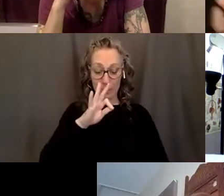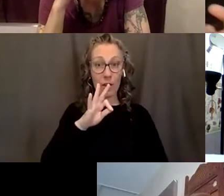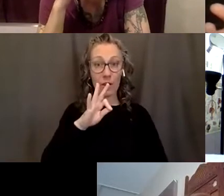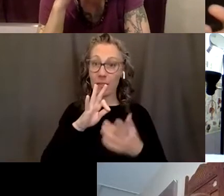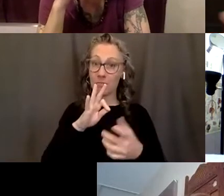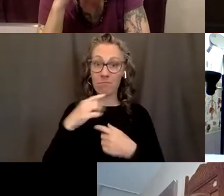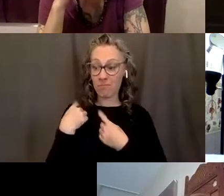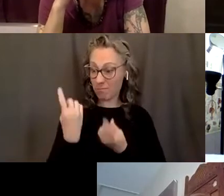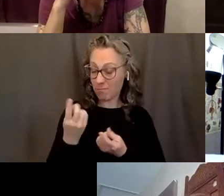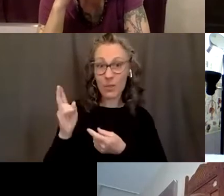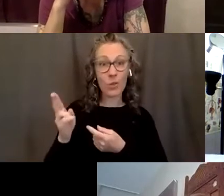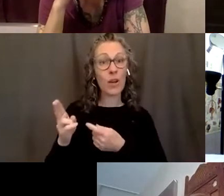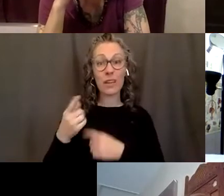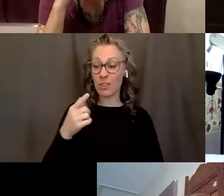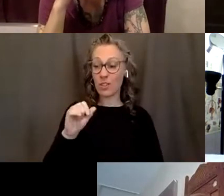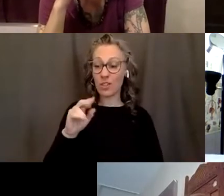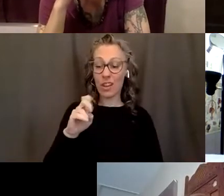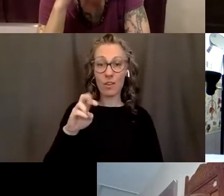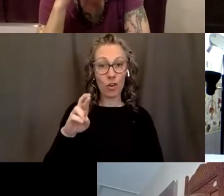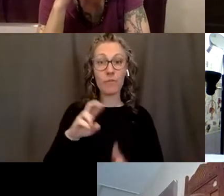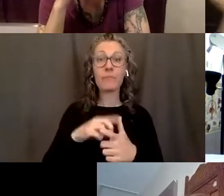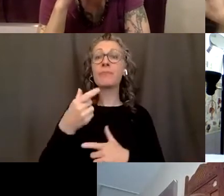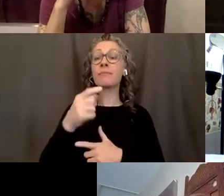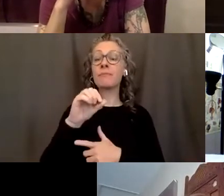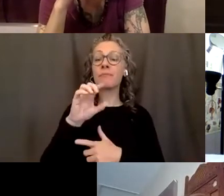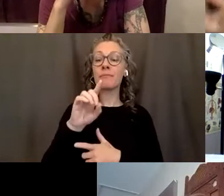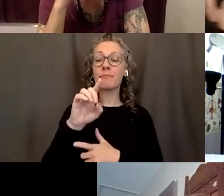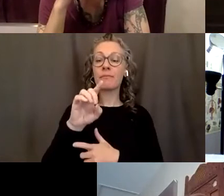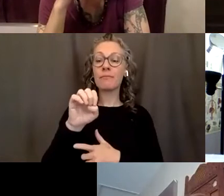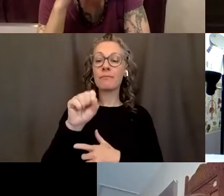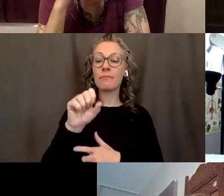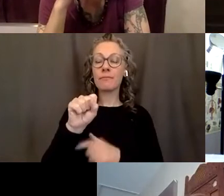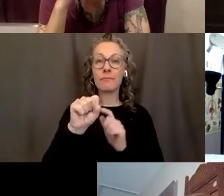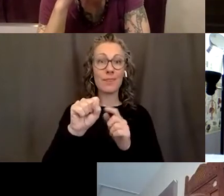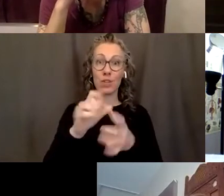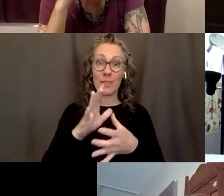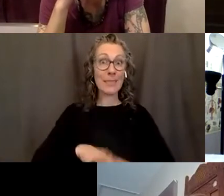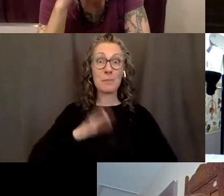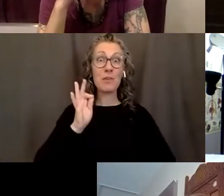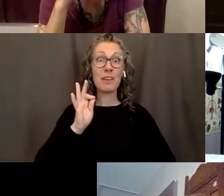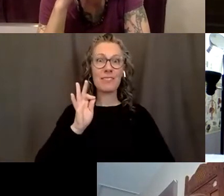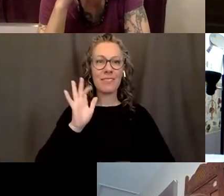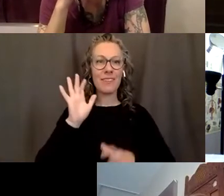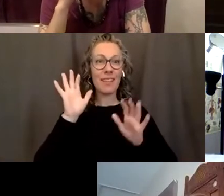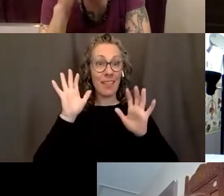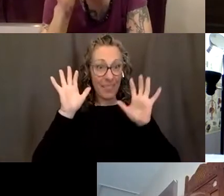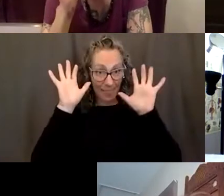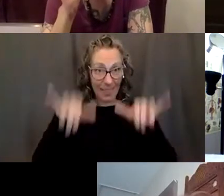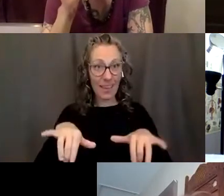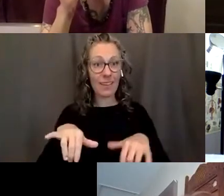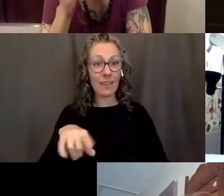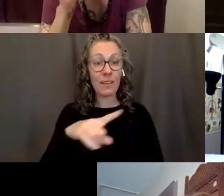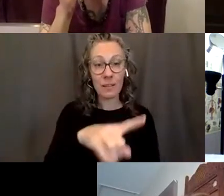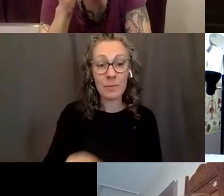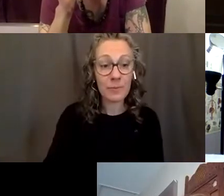gendered, and like this brings this up, right? The goddess, right? Exactly. And like just all spirit. Yeah. Yeah. Well, let's see. So it looks like Karen and Audrey have